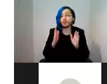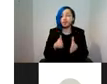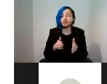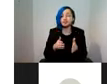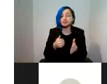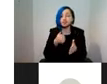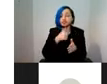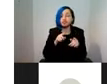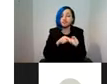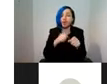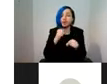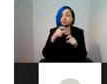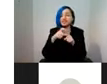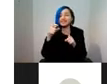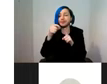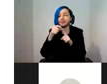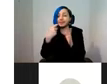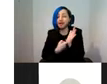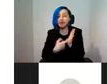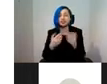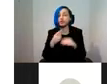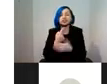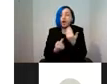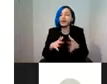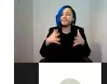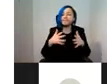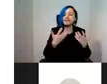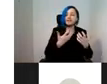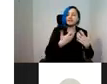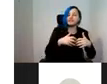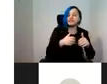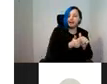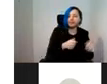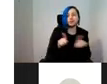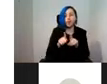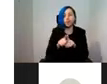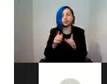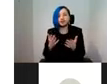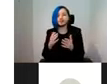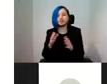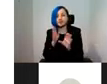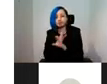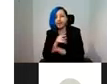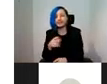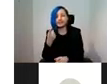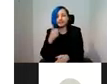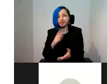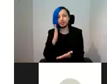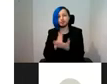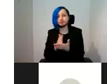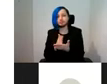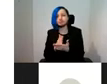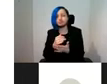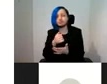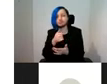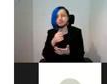we'll think about Instagram. It's not just those big tech companies we have to think about and those kind of issues. It's the people and the acquisition profiles